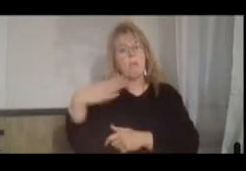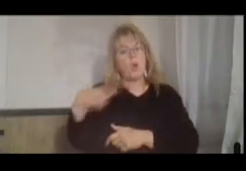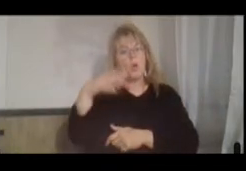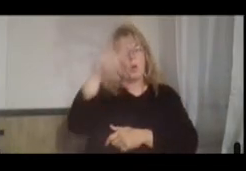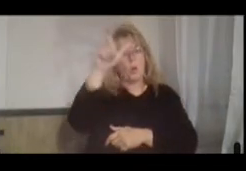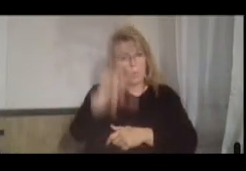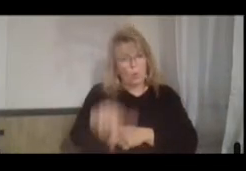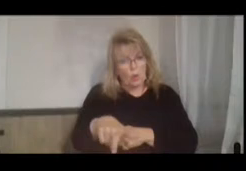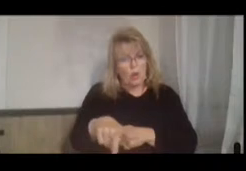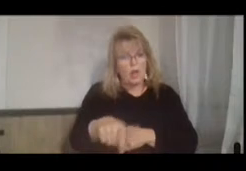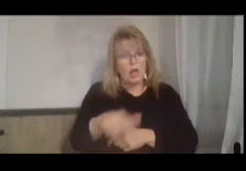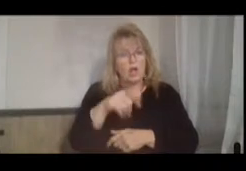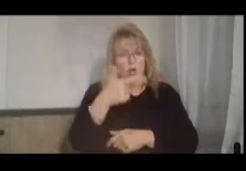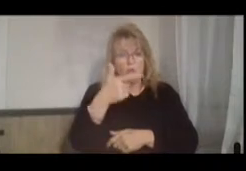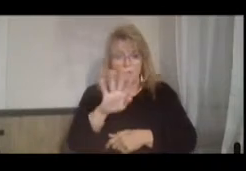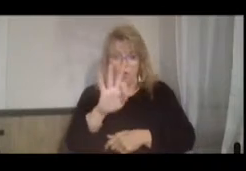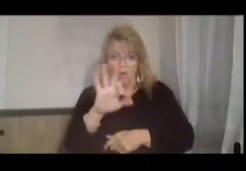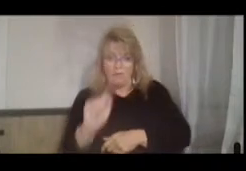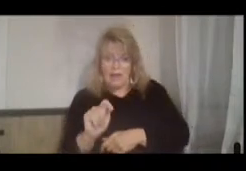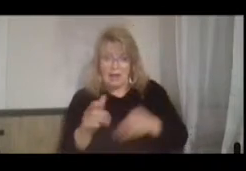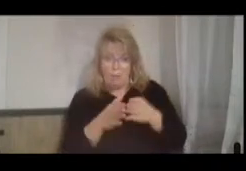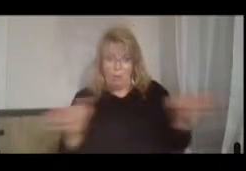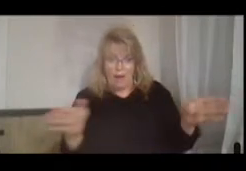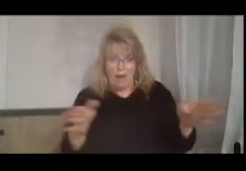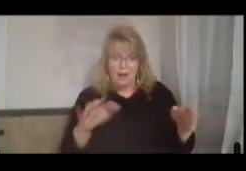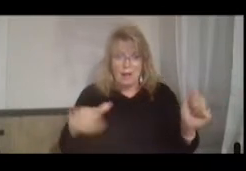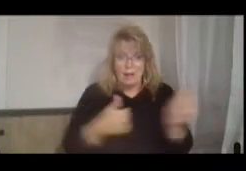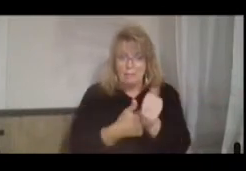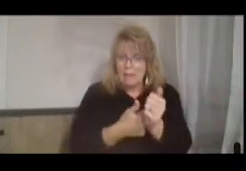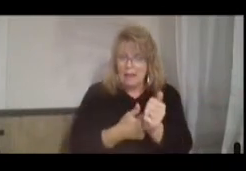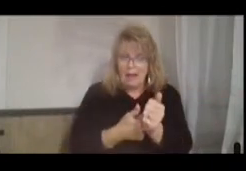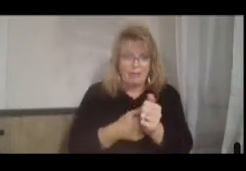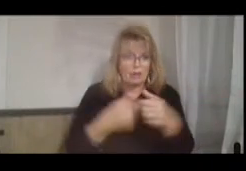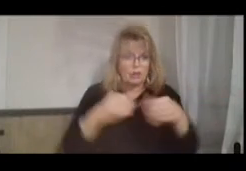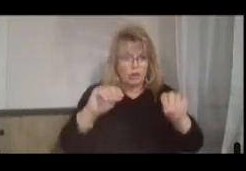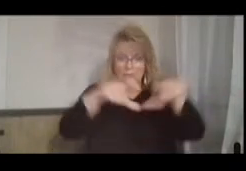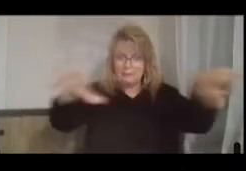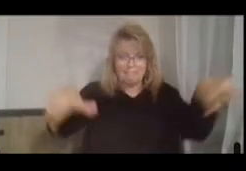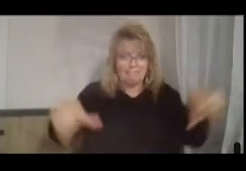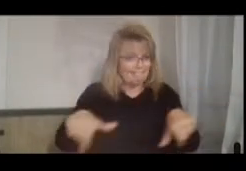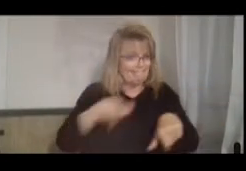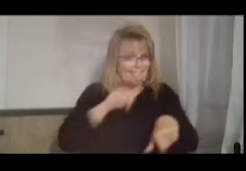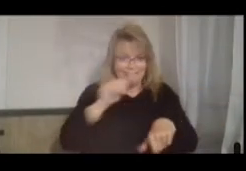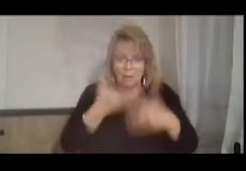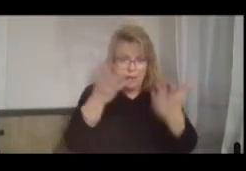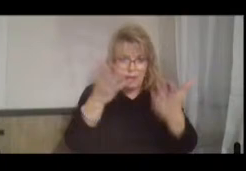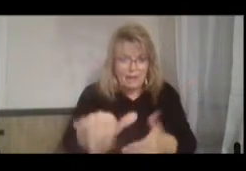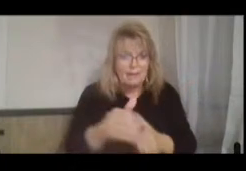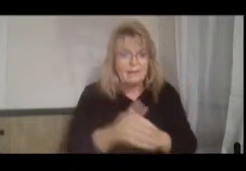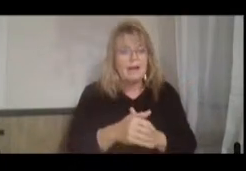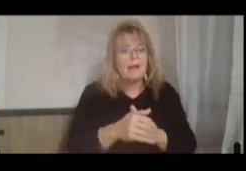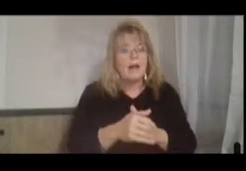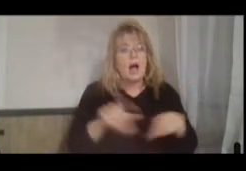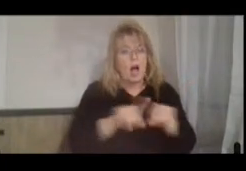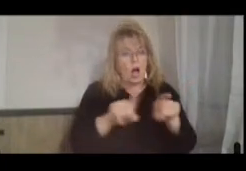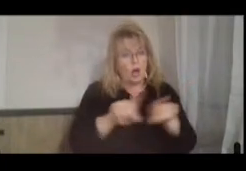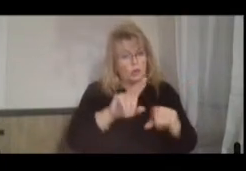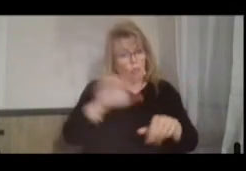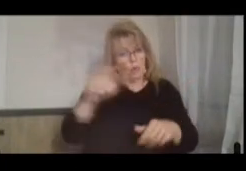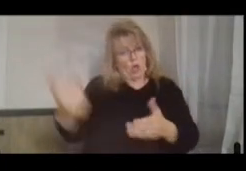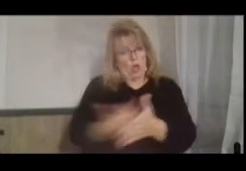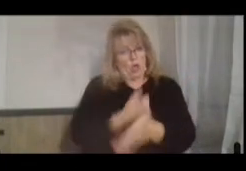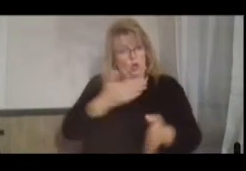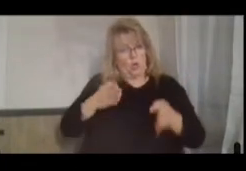are not proposing to abandon the portion of the alley behind the Colias Shopping Center. Additionally, they've proposed a new easement that would connect to